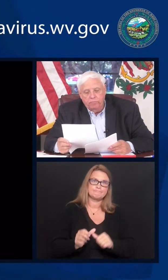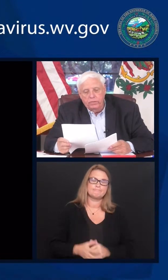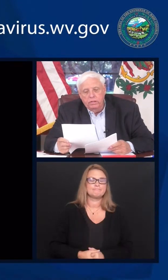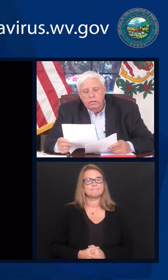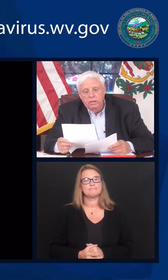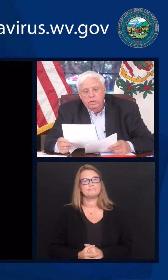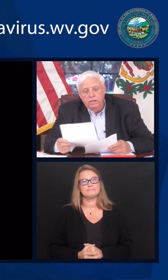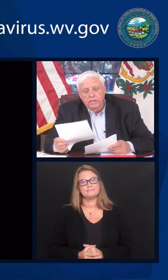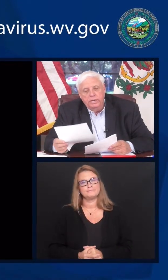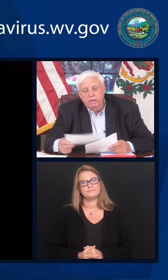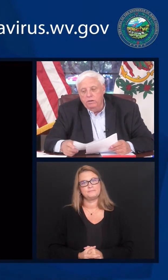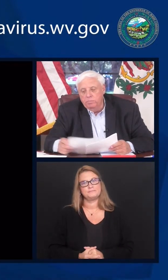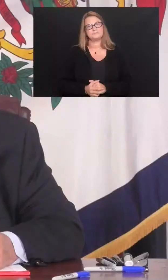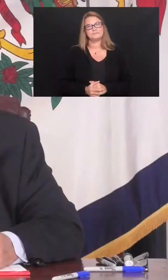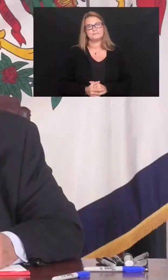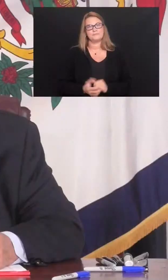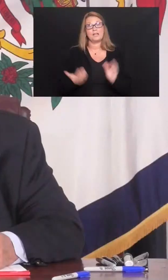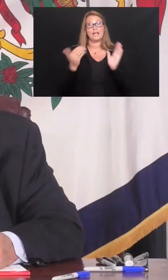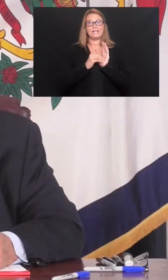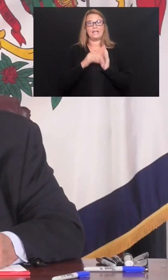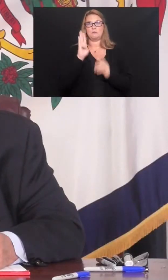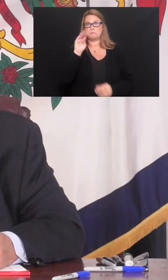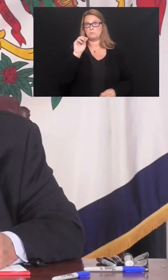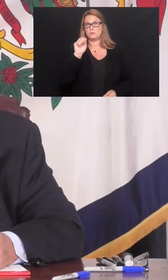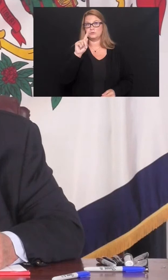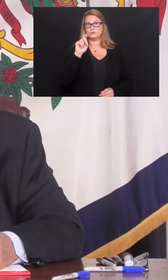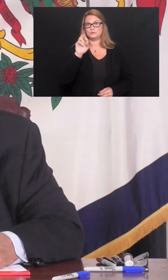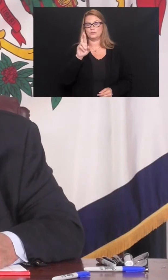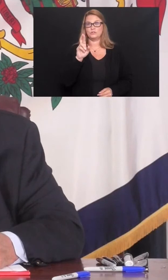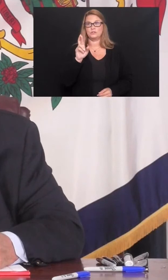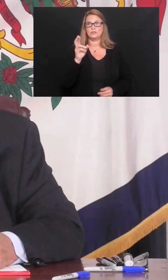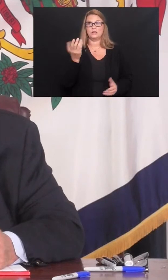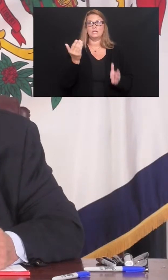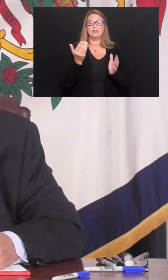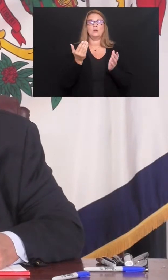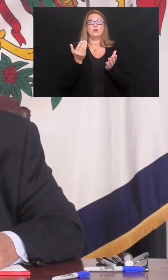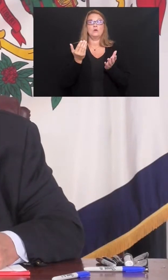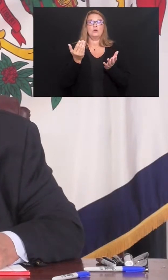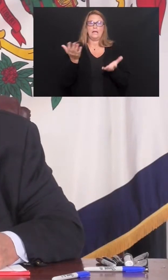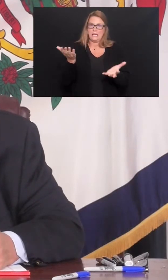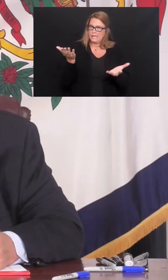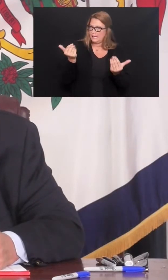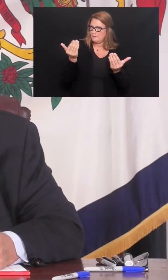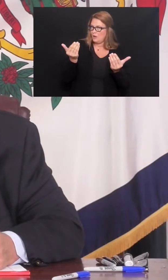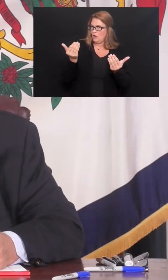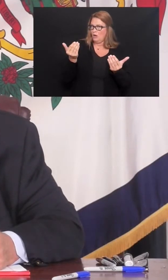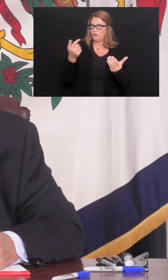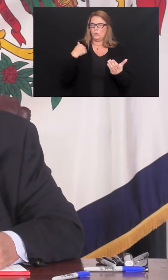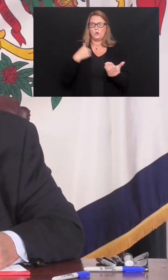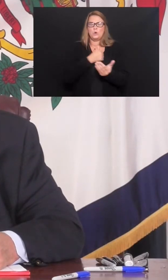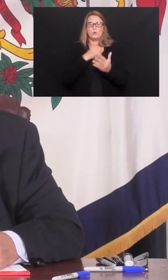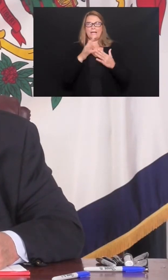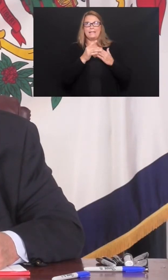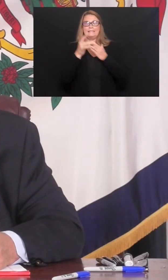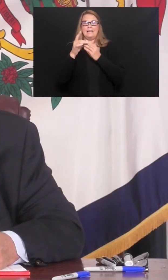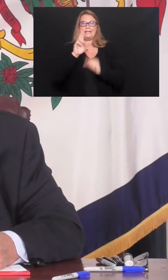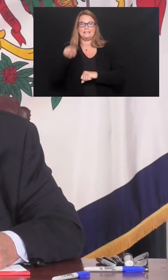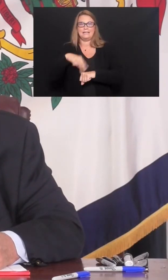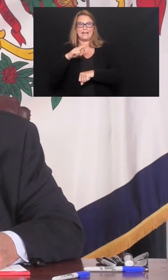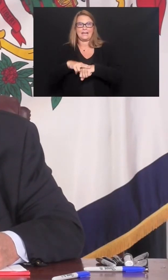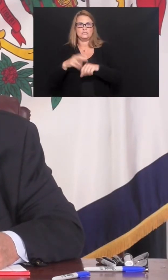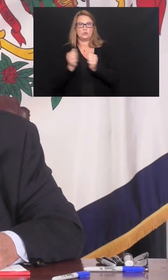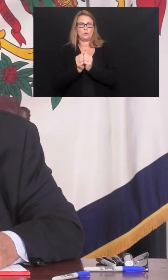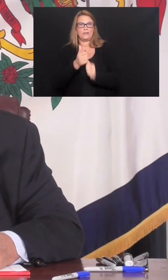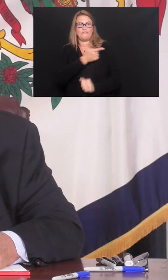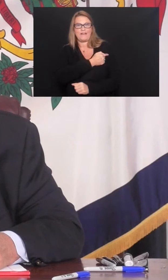So again, on the boosters, I tell you over and over, come on now, we led the nation. We led the nation in our vaccinations,